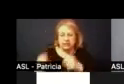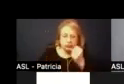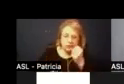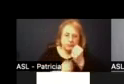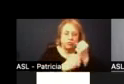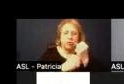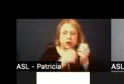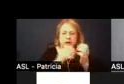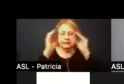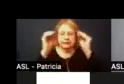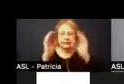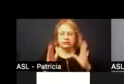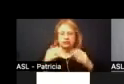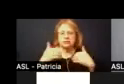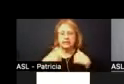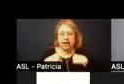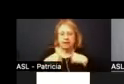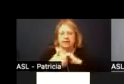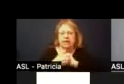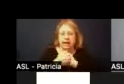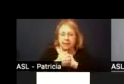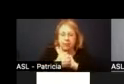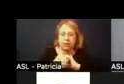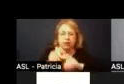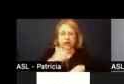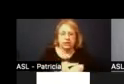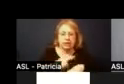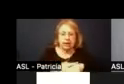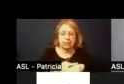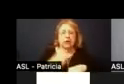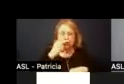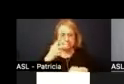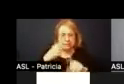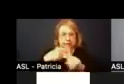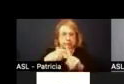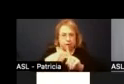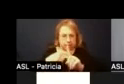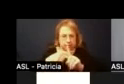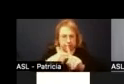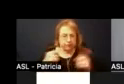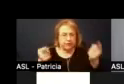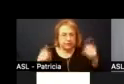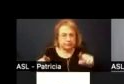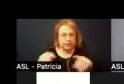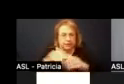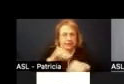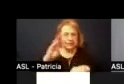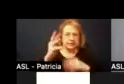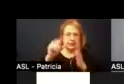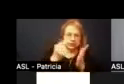and we're actually seeing some some very positive effects of that um in that sixth grade performance